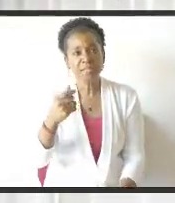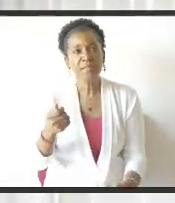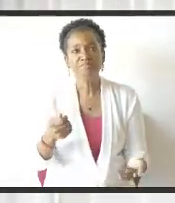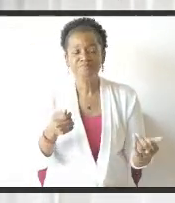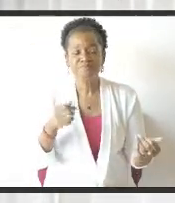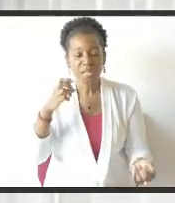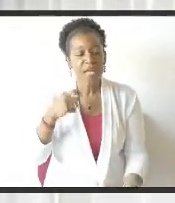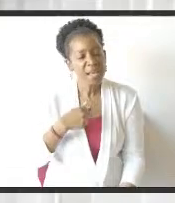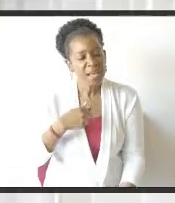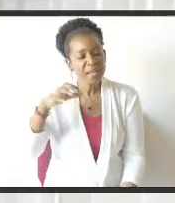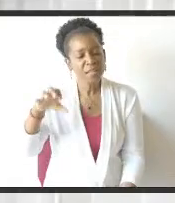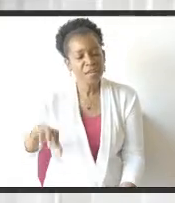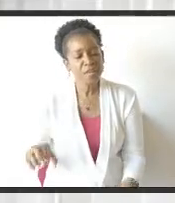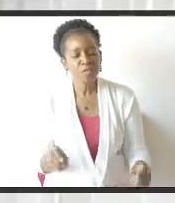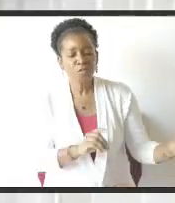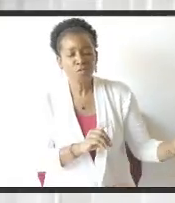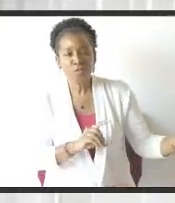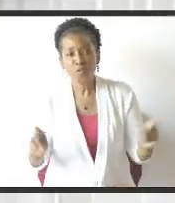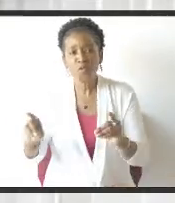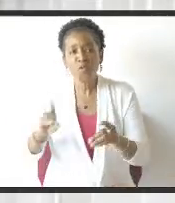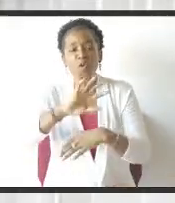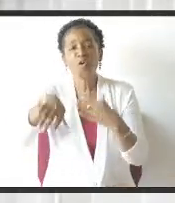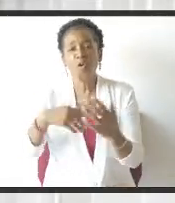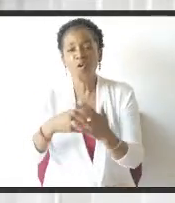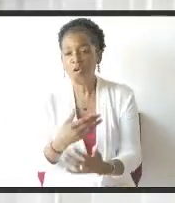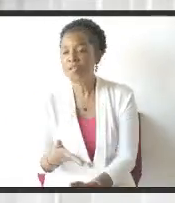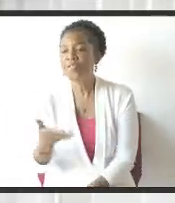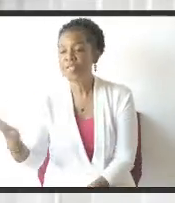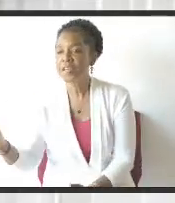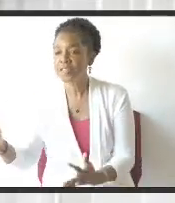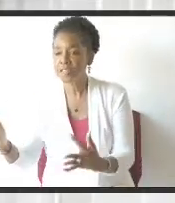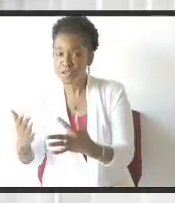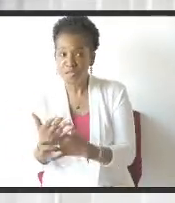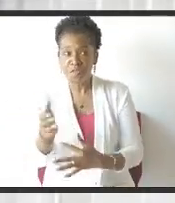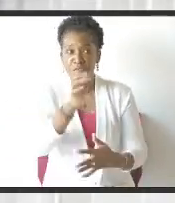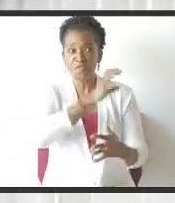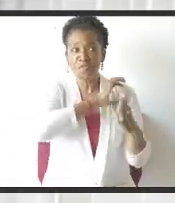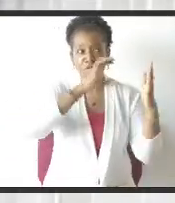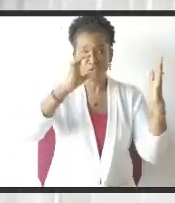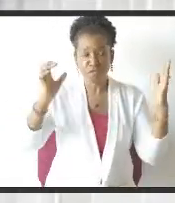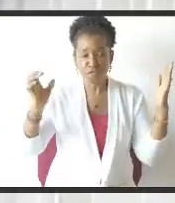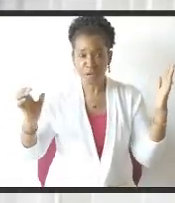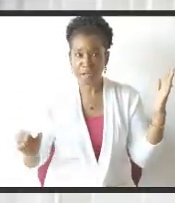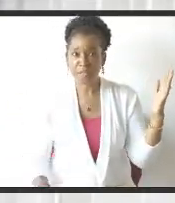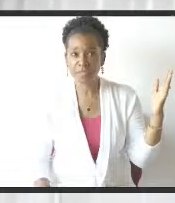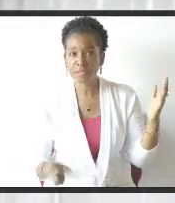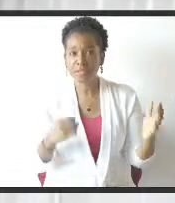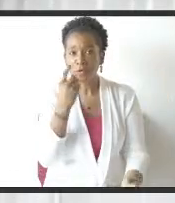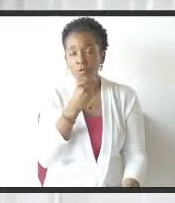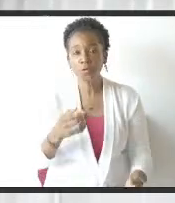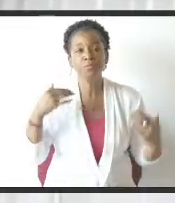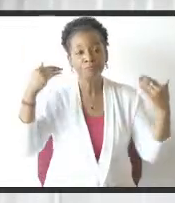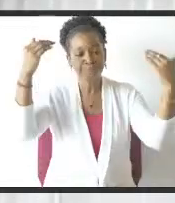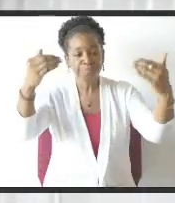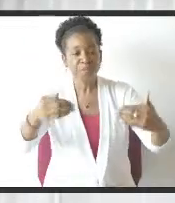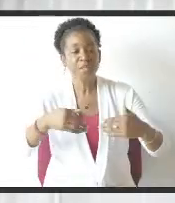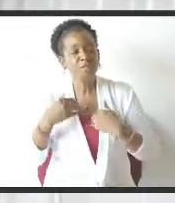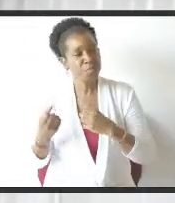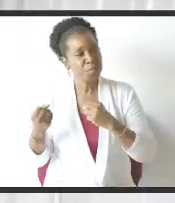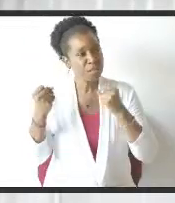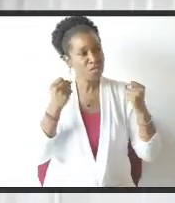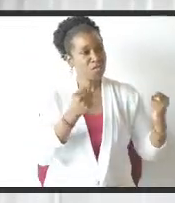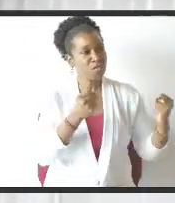who strengthens me. The question as I bring this message to a close is,